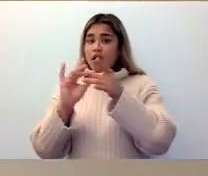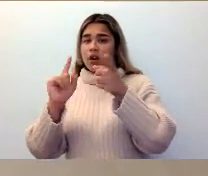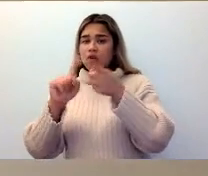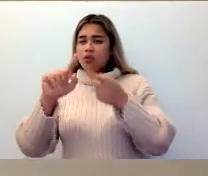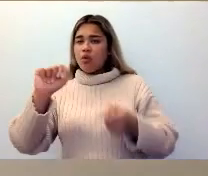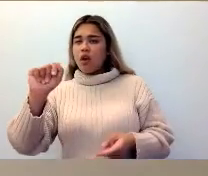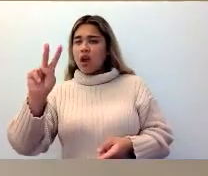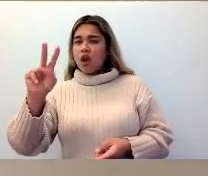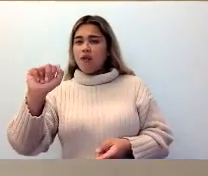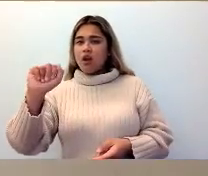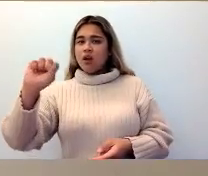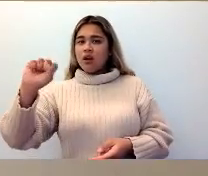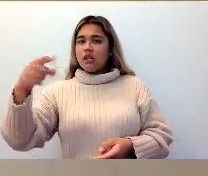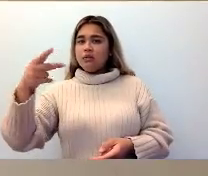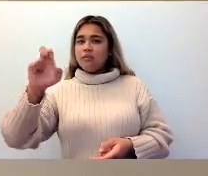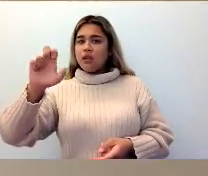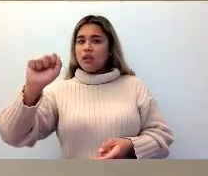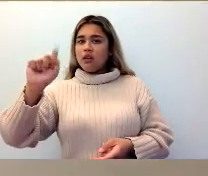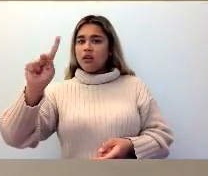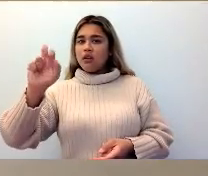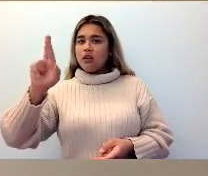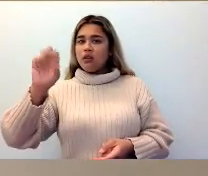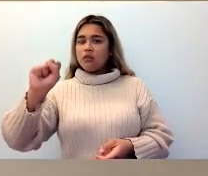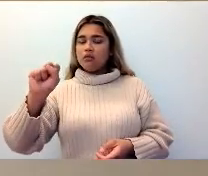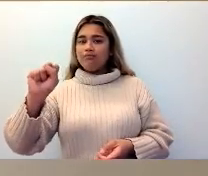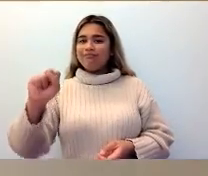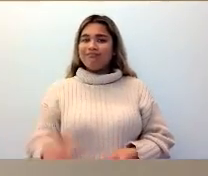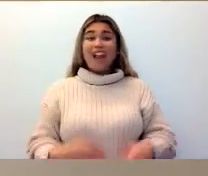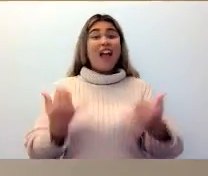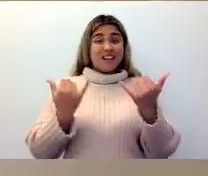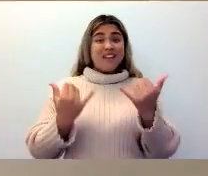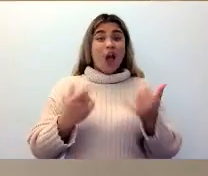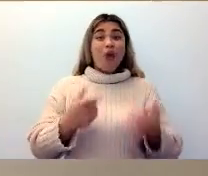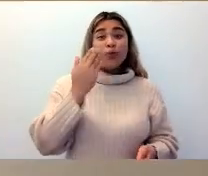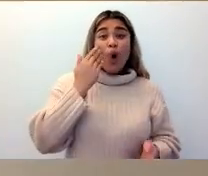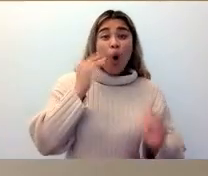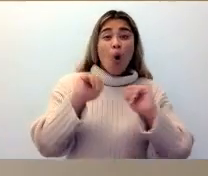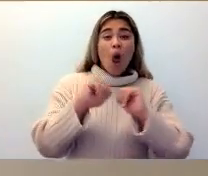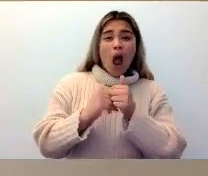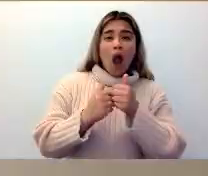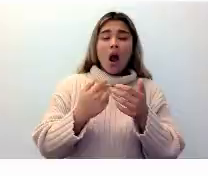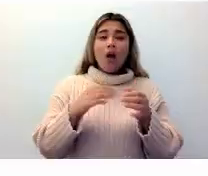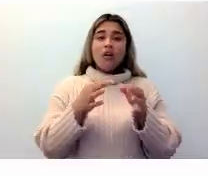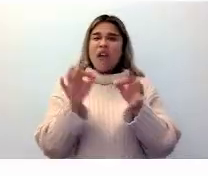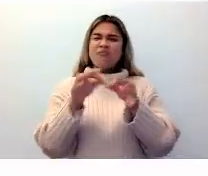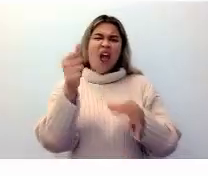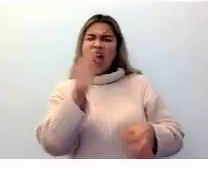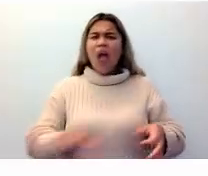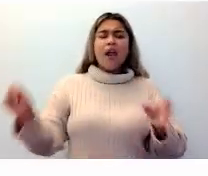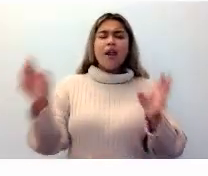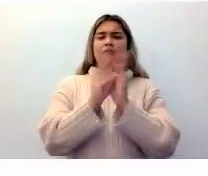will remember it for the next time. And now you know how to caption any online meeting.